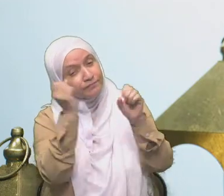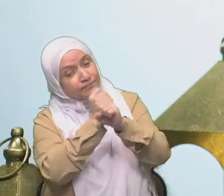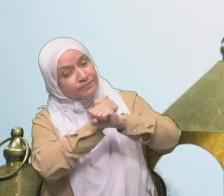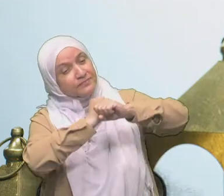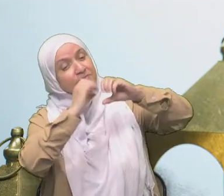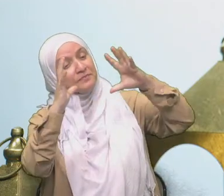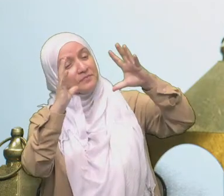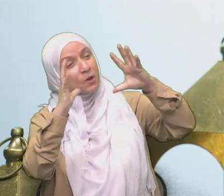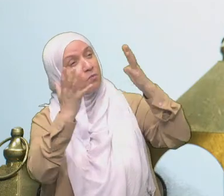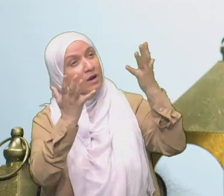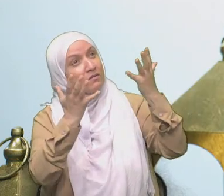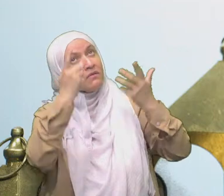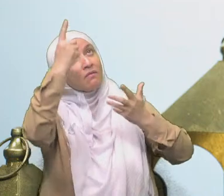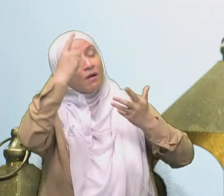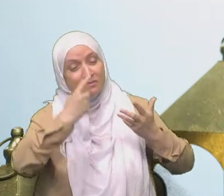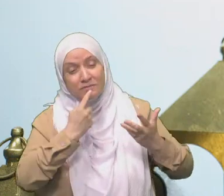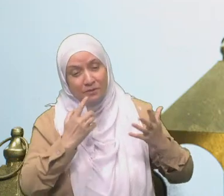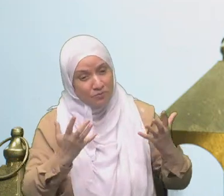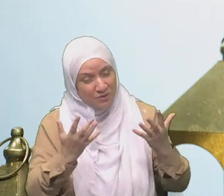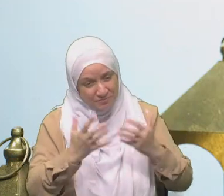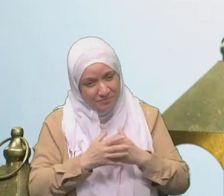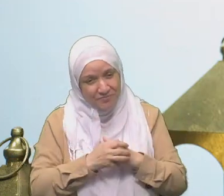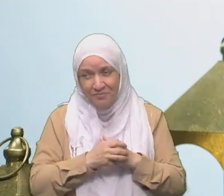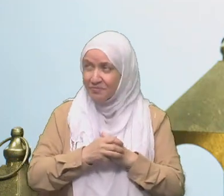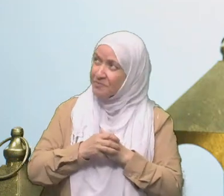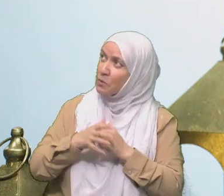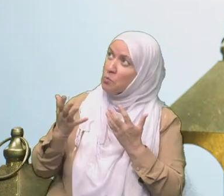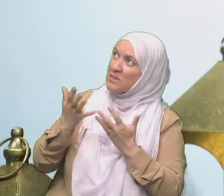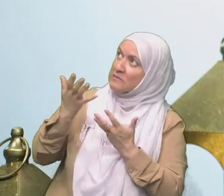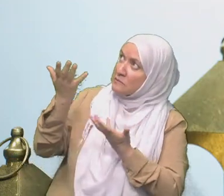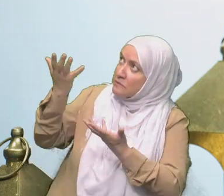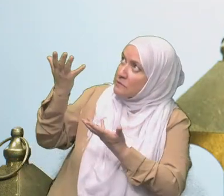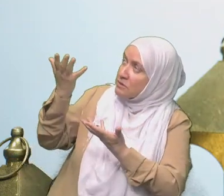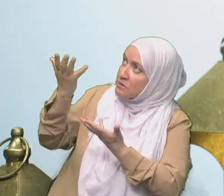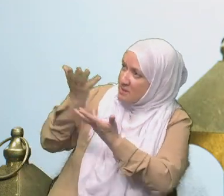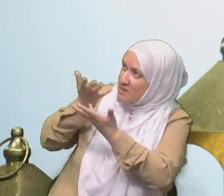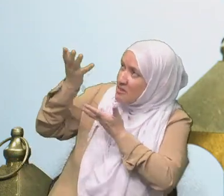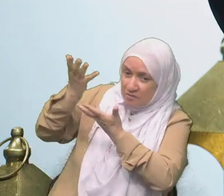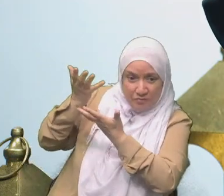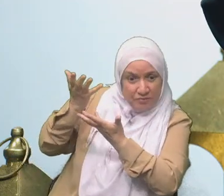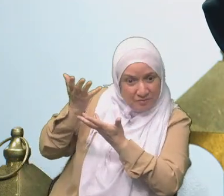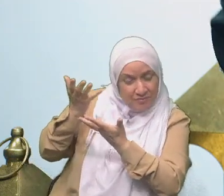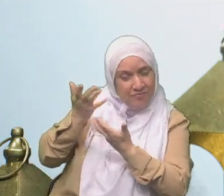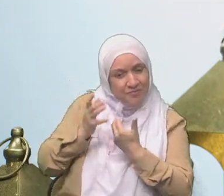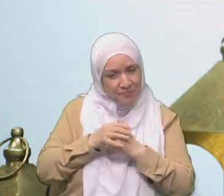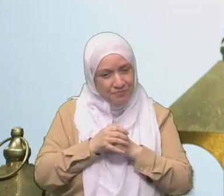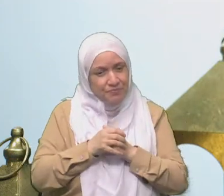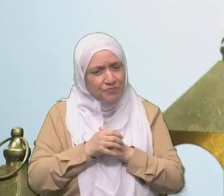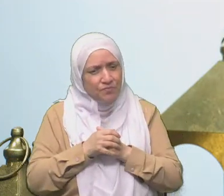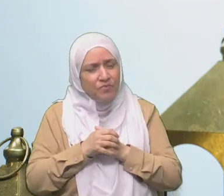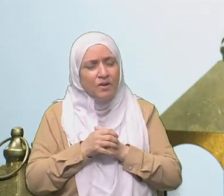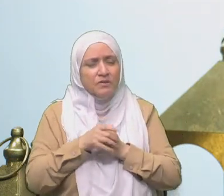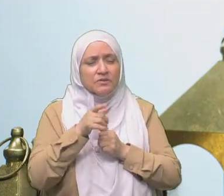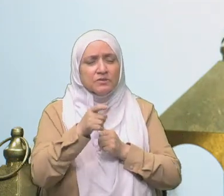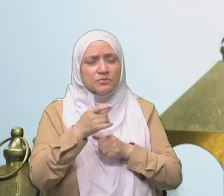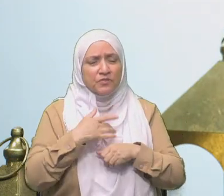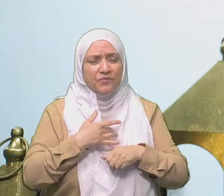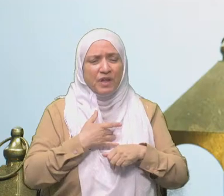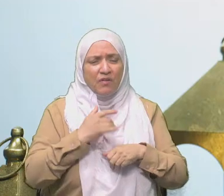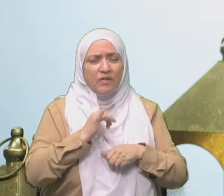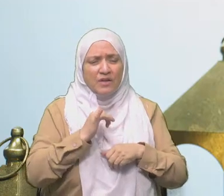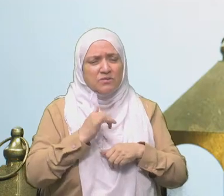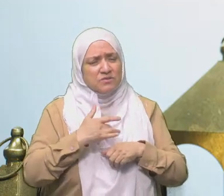my good expectation of Allah. So either you try to change the nature of God Himself by thinking it, or two,